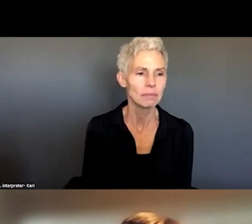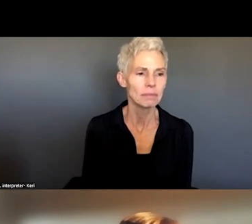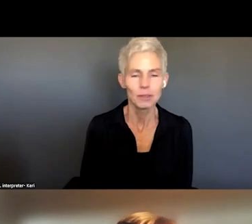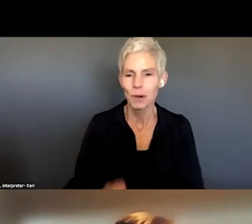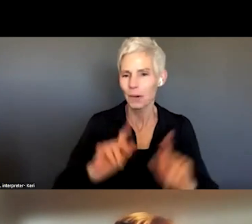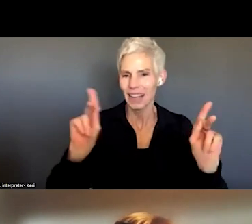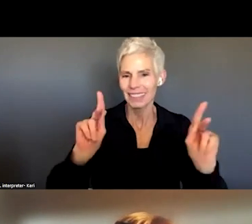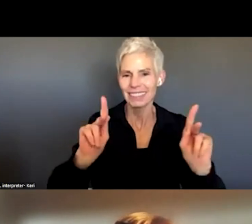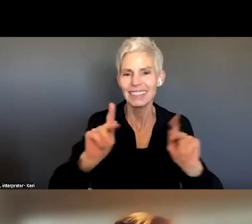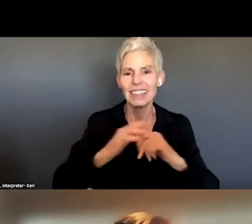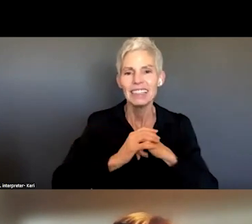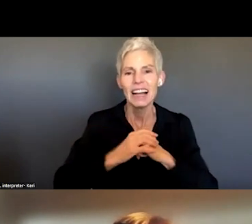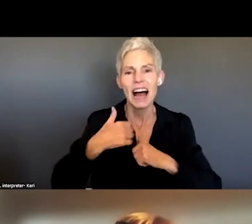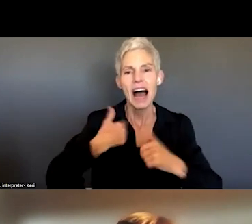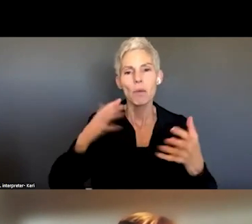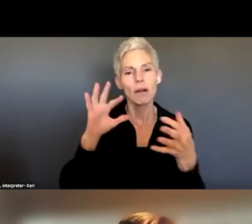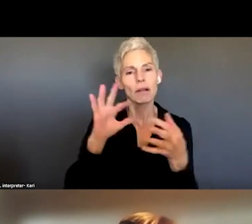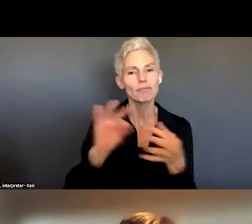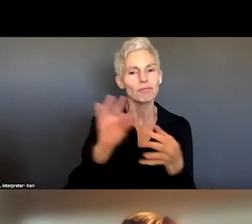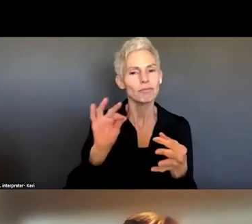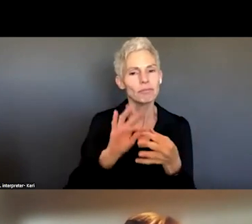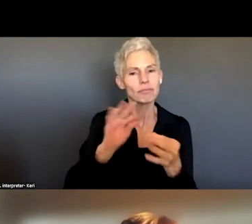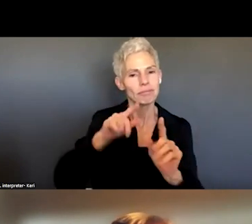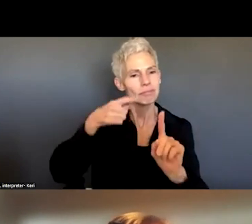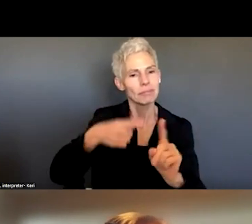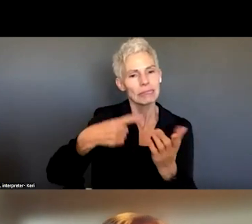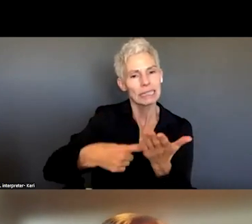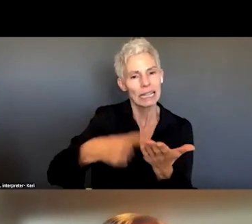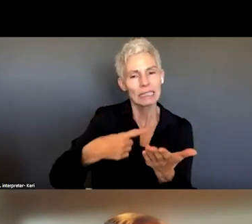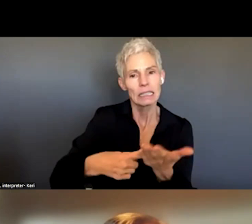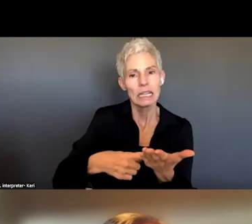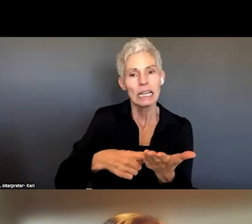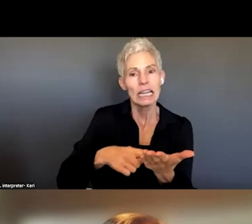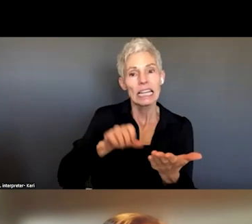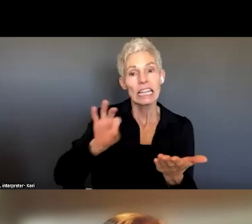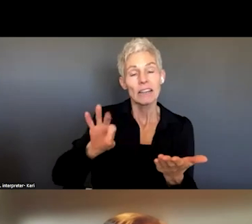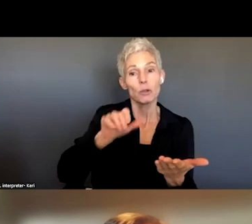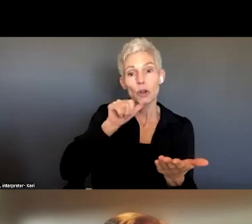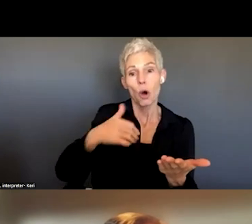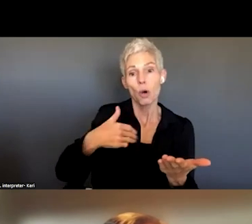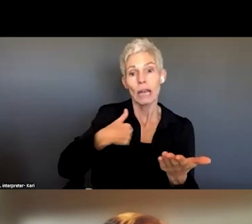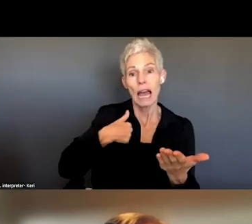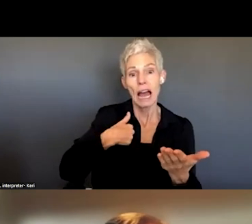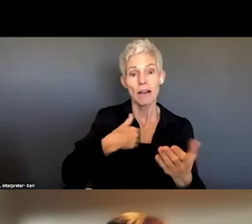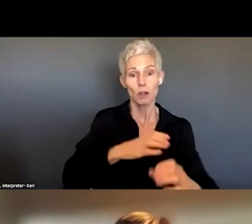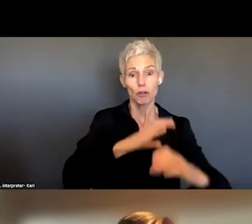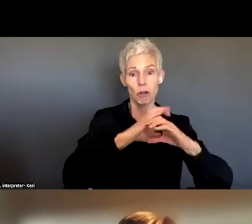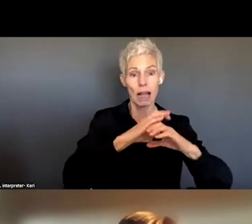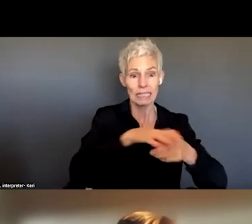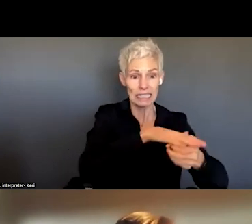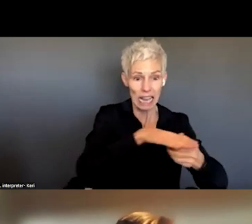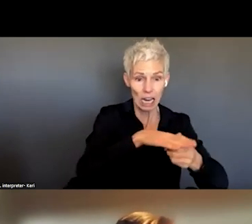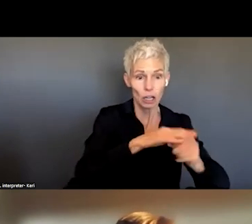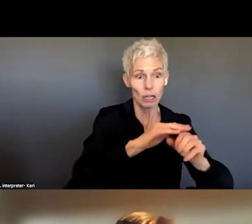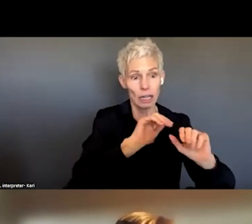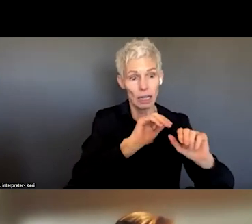Okay, so I want to start off by talking about what happens when you don't have crisis facilities that can serve involuntary